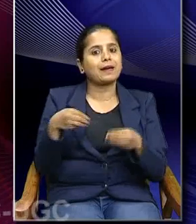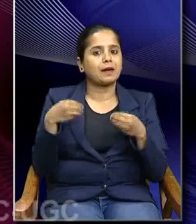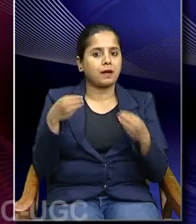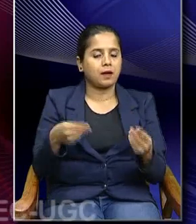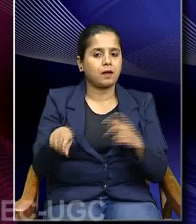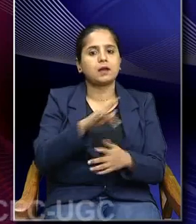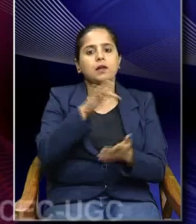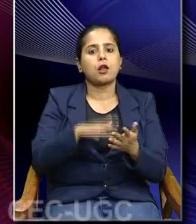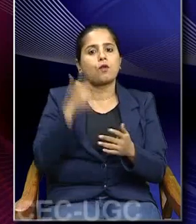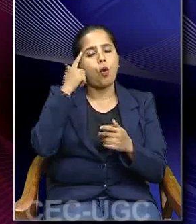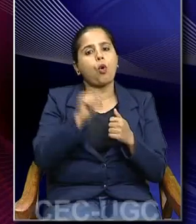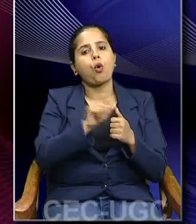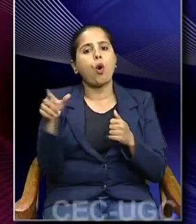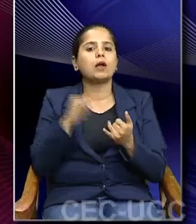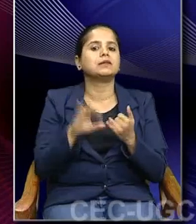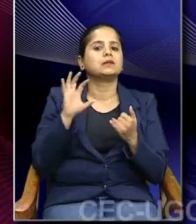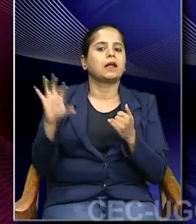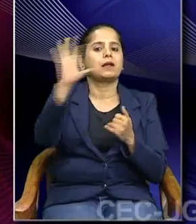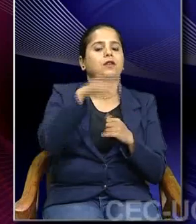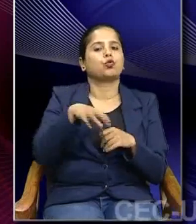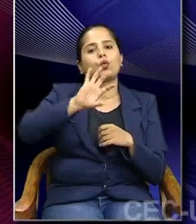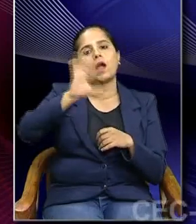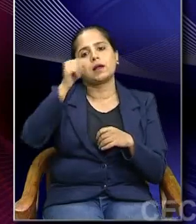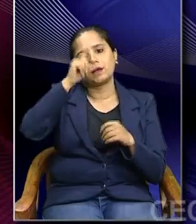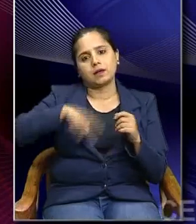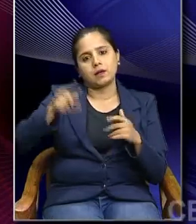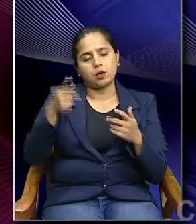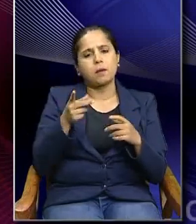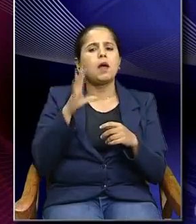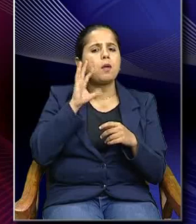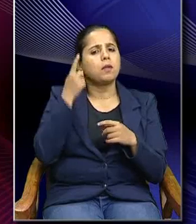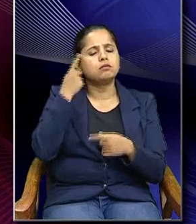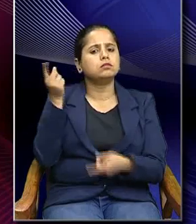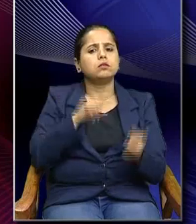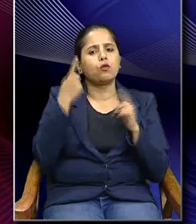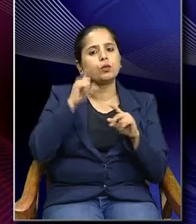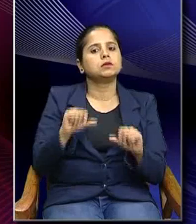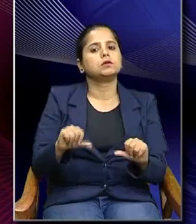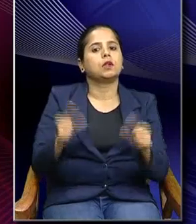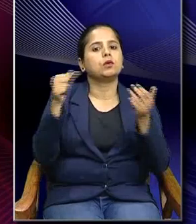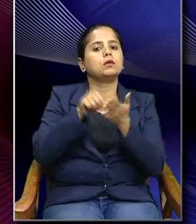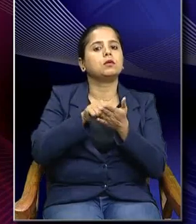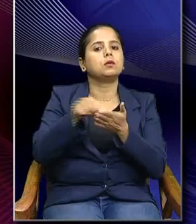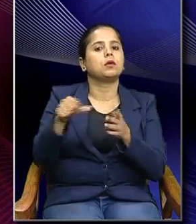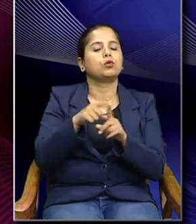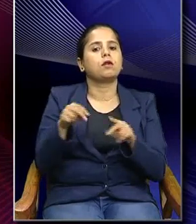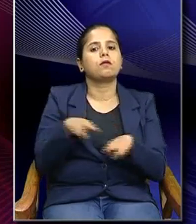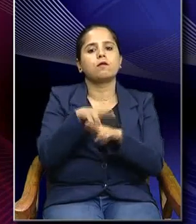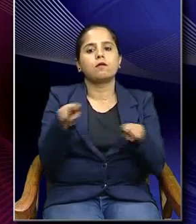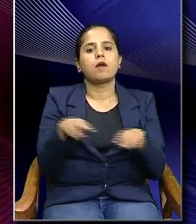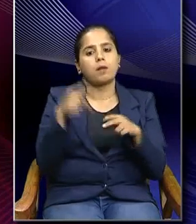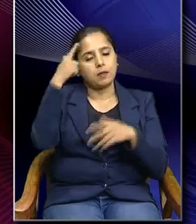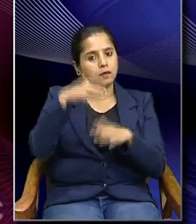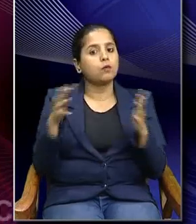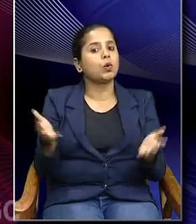to all the states of the country. The main strategy for the successful implementation of family welfare